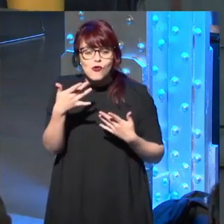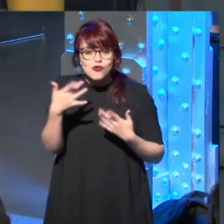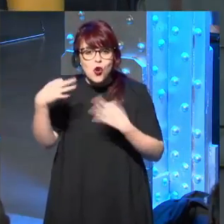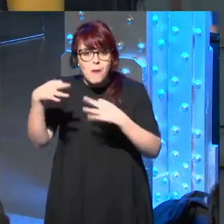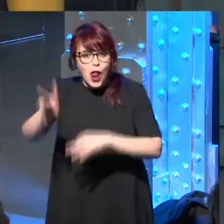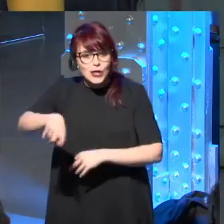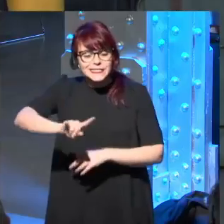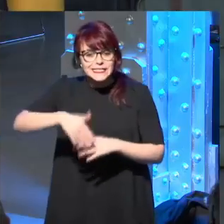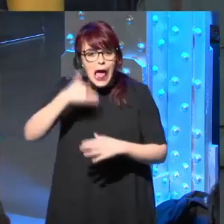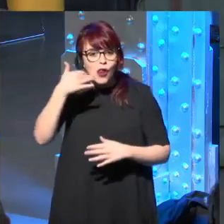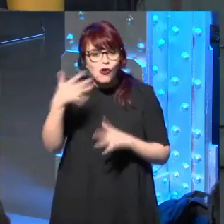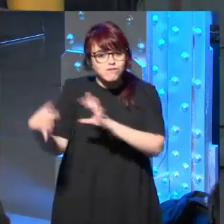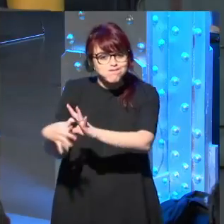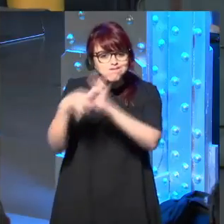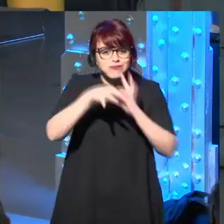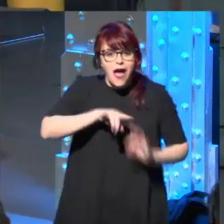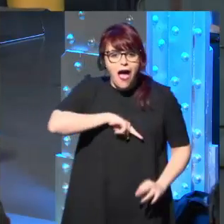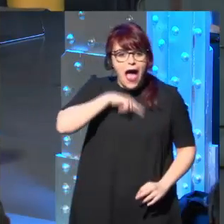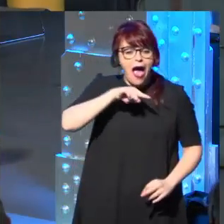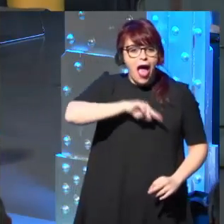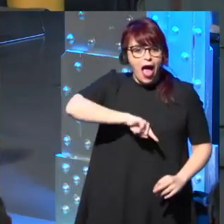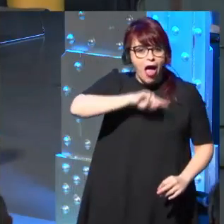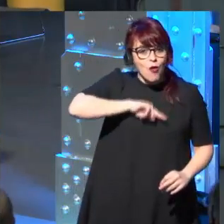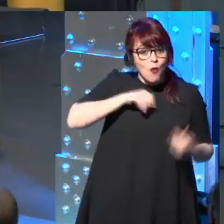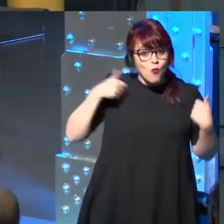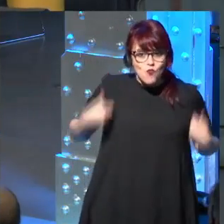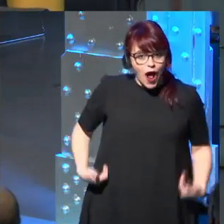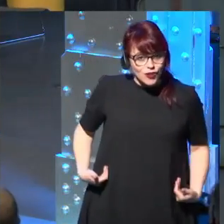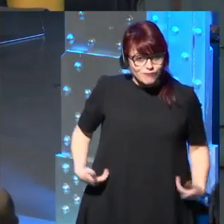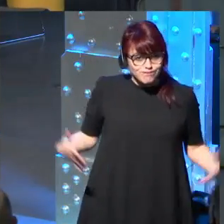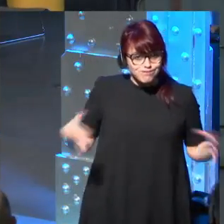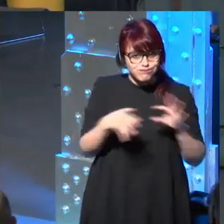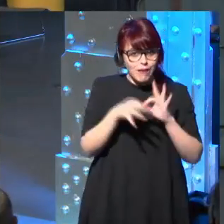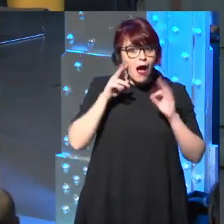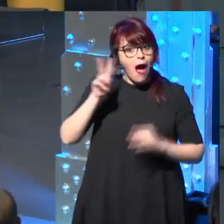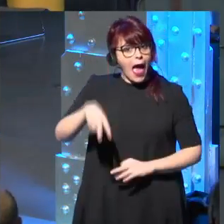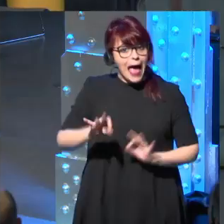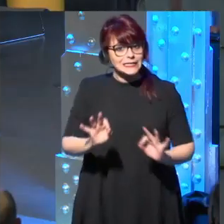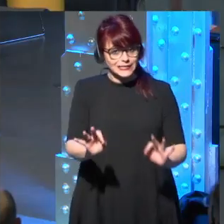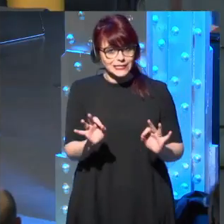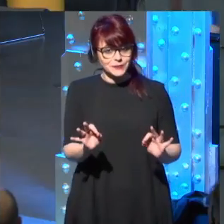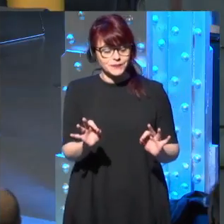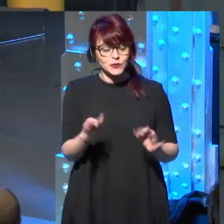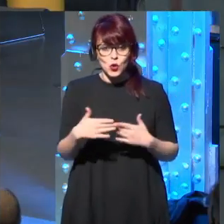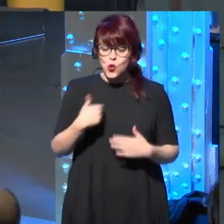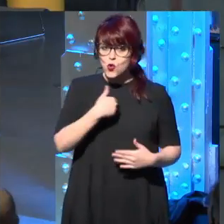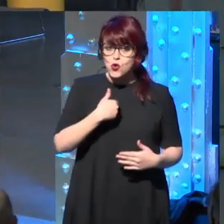He is always dealing with what stems from the human soul. For me, as a